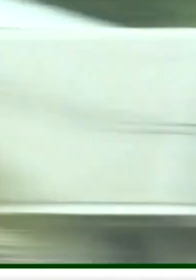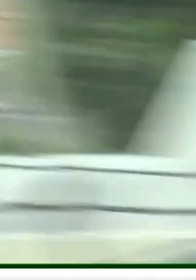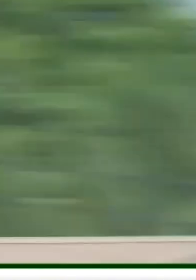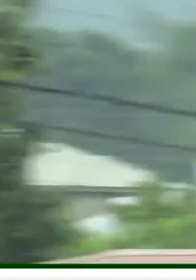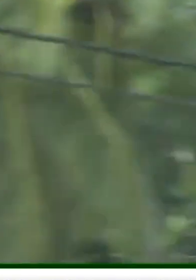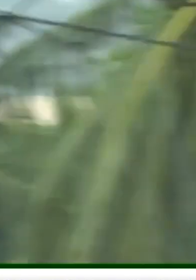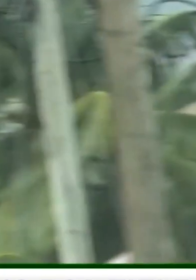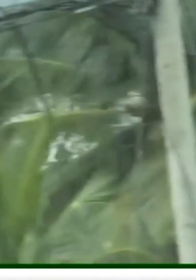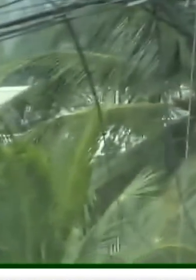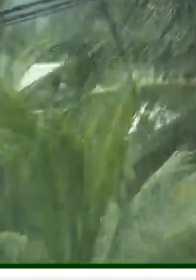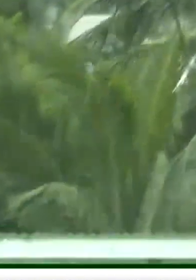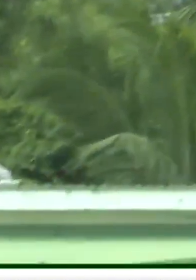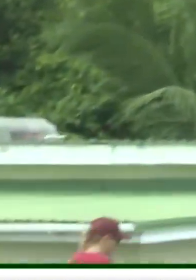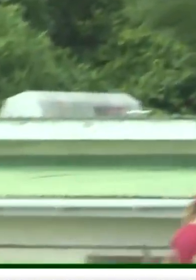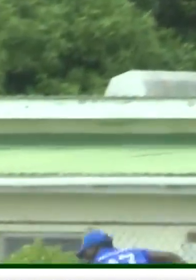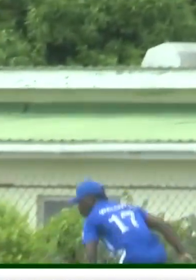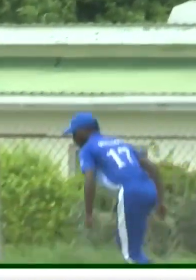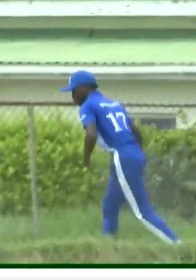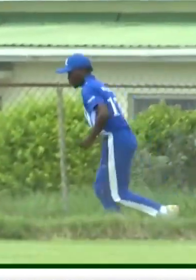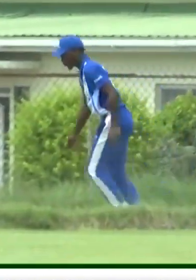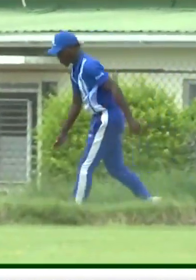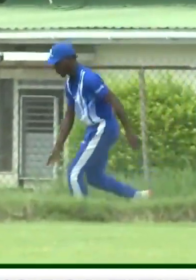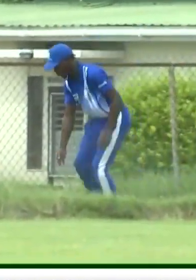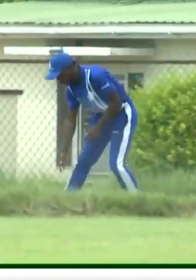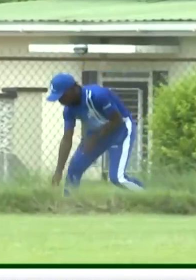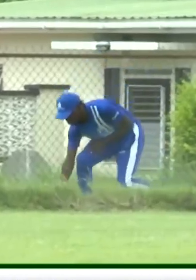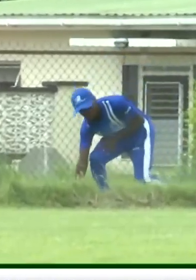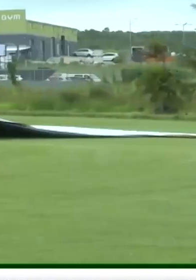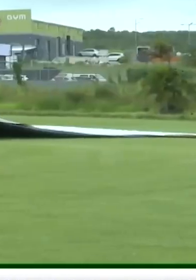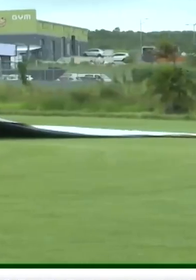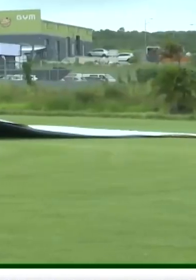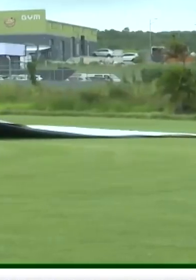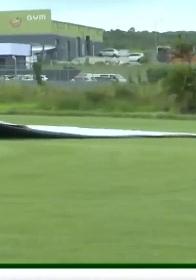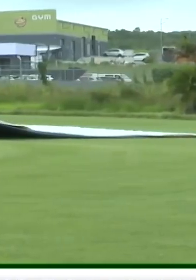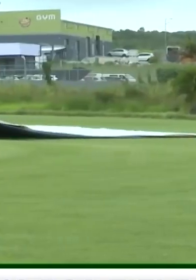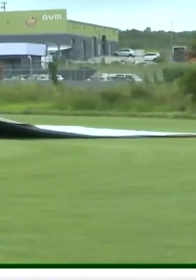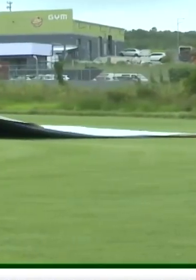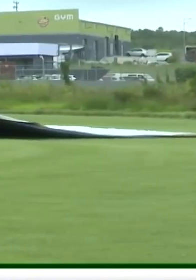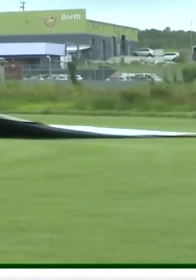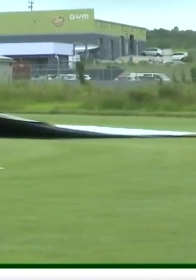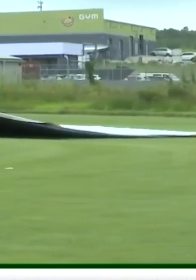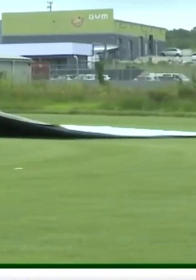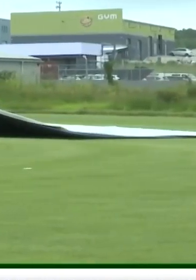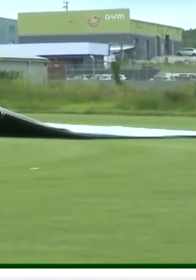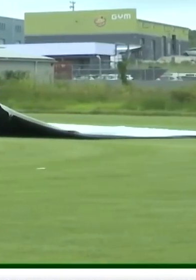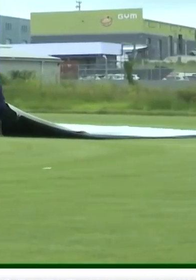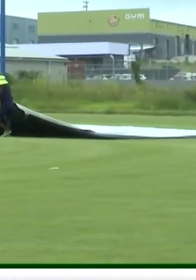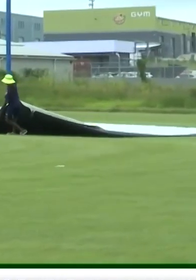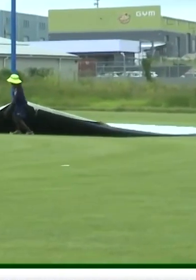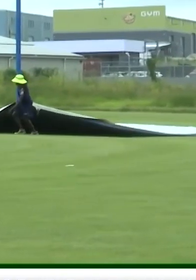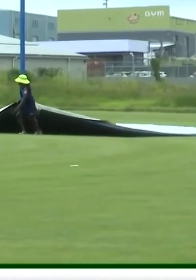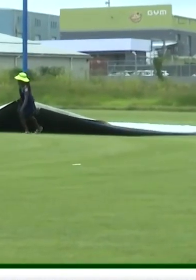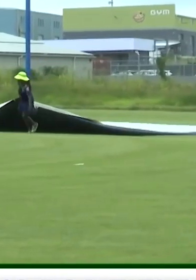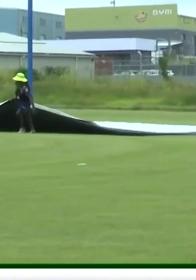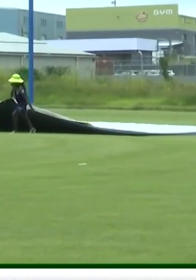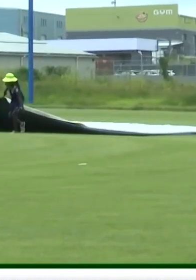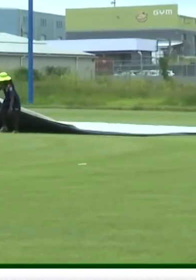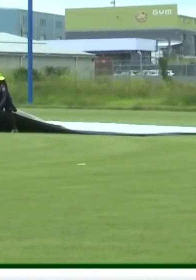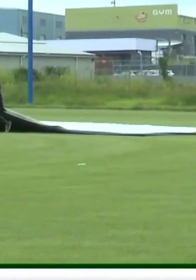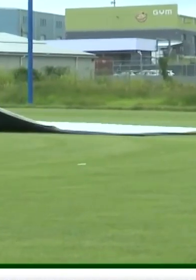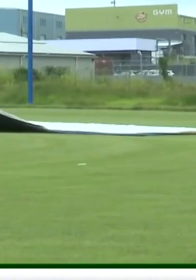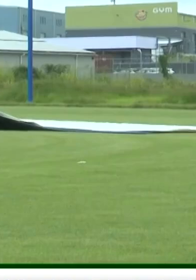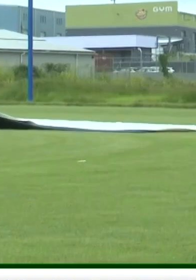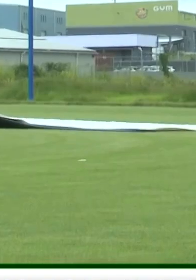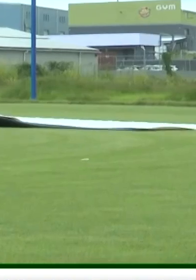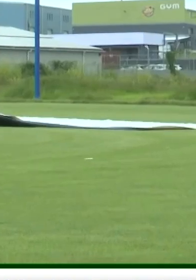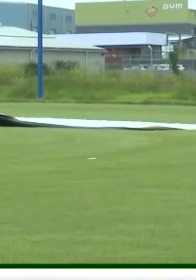delivery from Shoniko Sargent for 6 before the rains came again and forced an early lunch break with Queen's College 72 for 4.